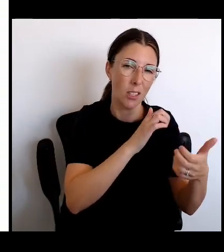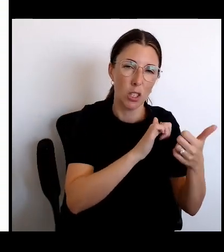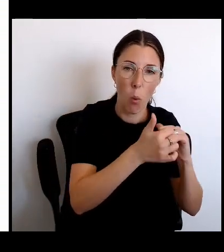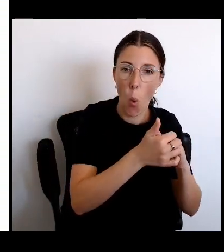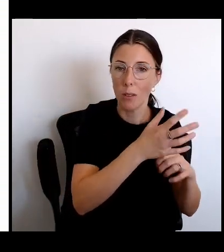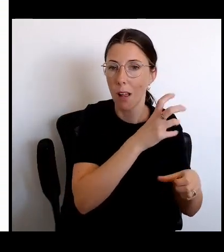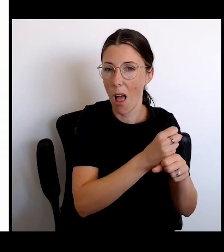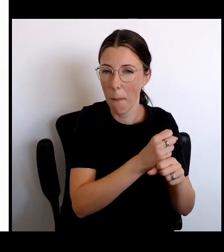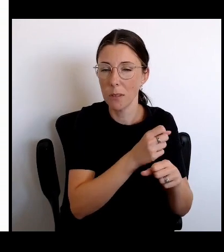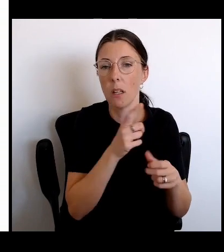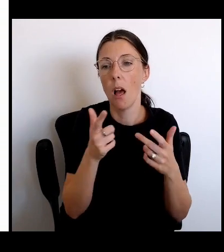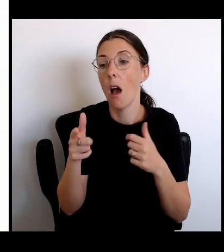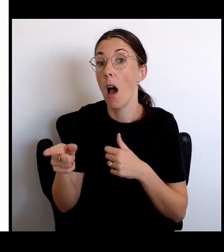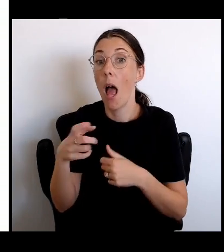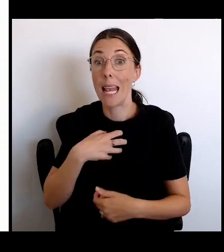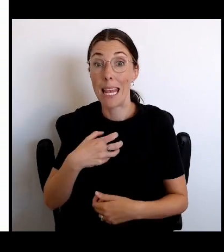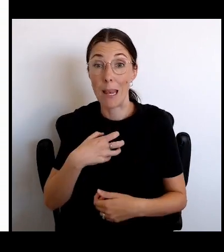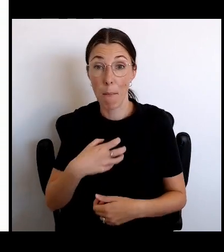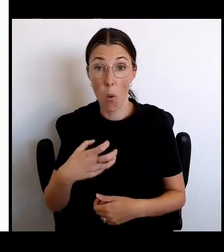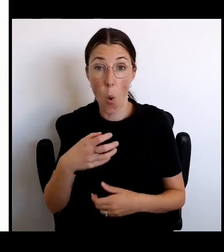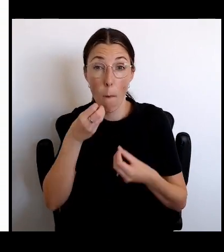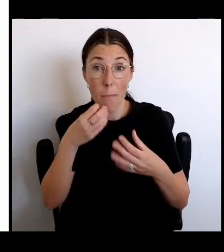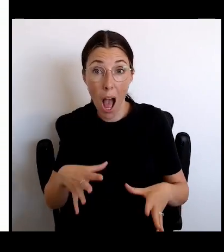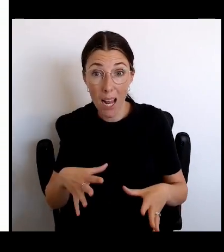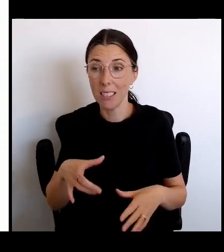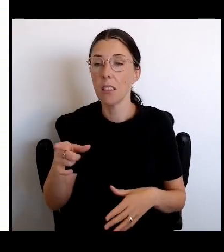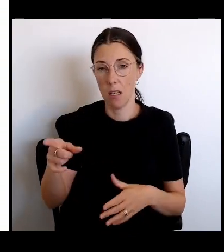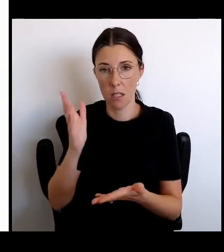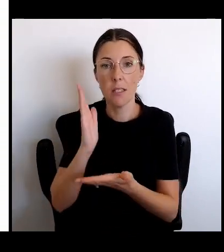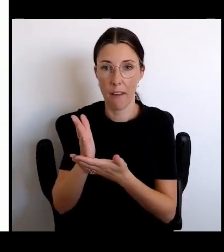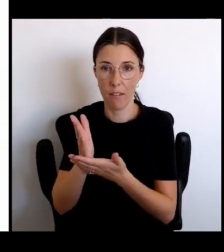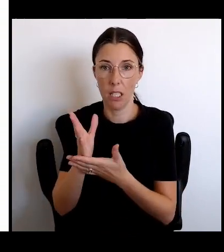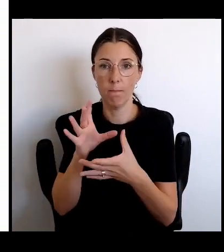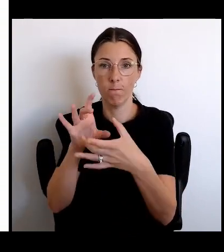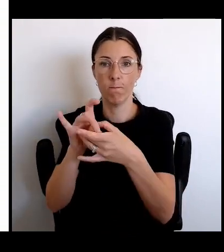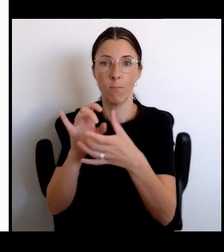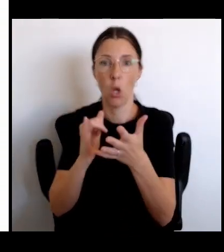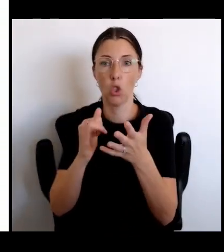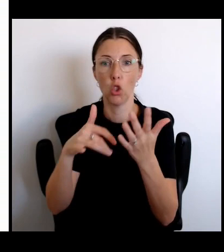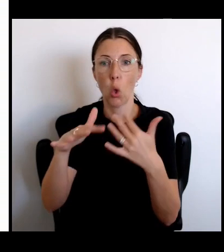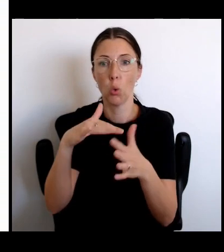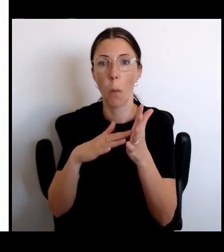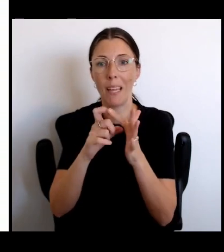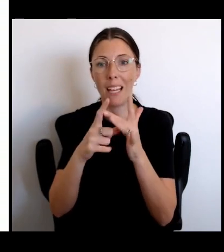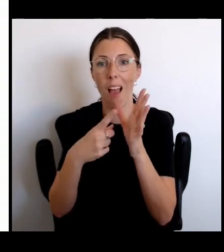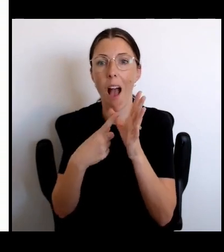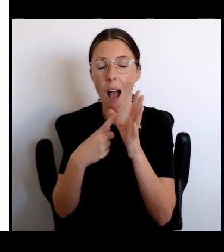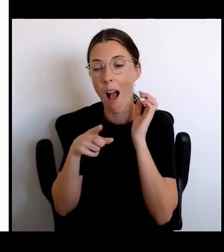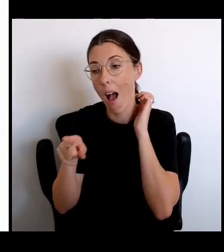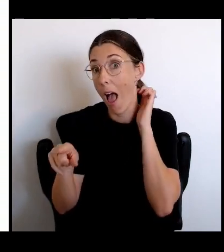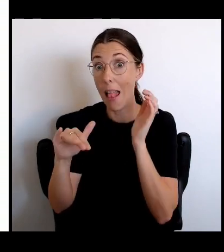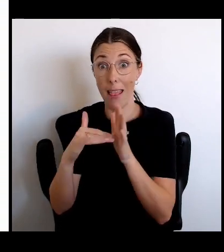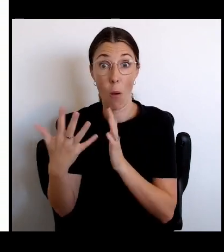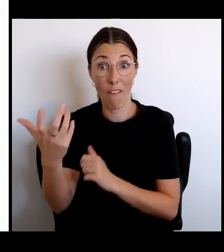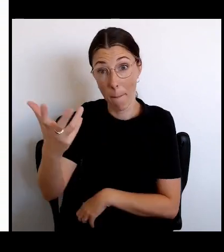They're definitely on social media. And they're now, for the older kids, they're starting to take up paid work, which